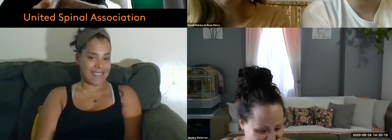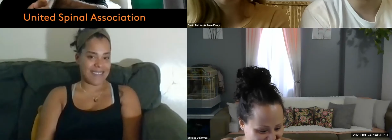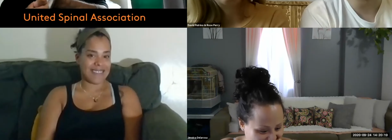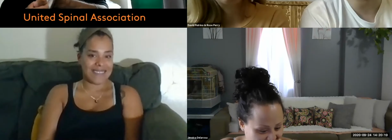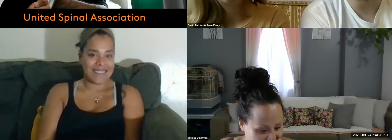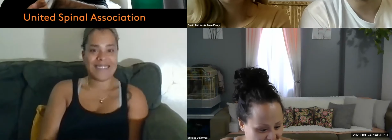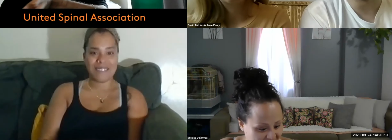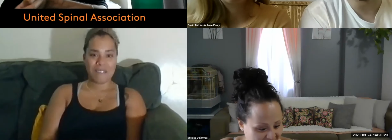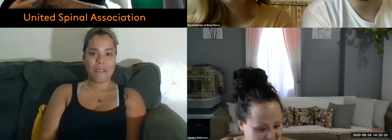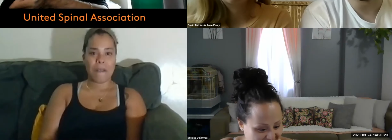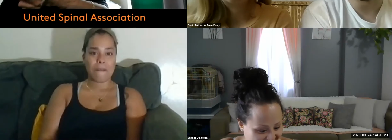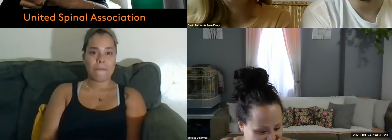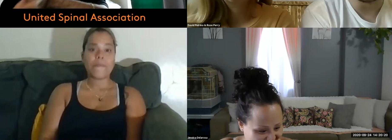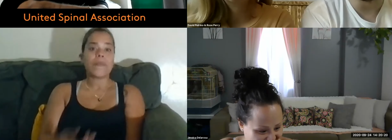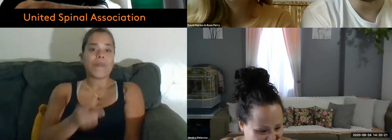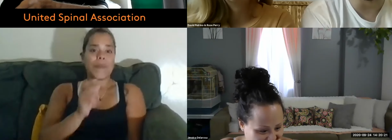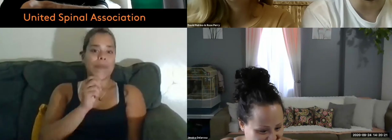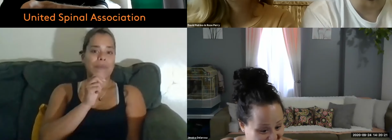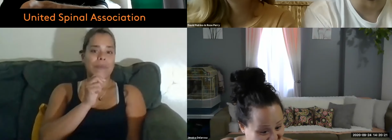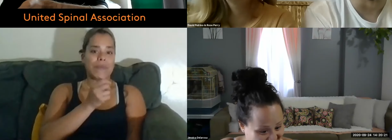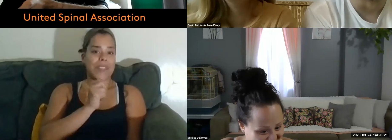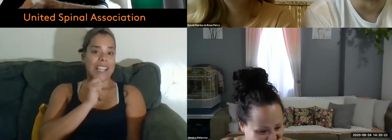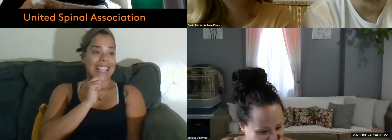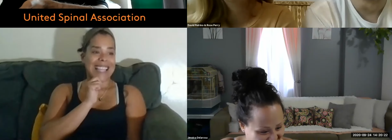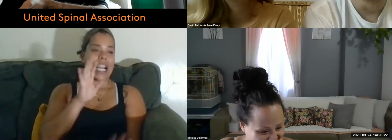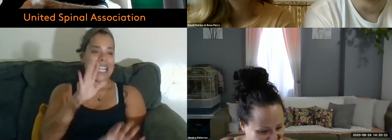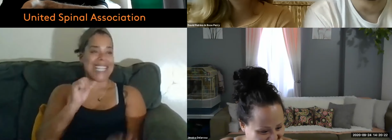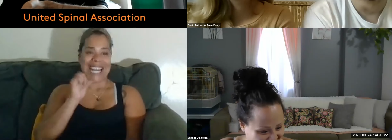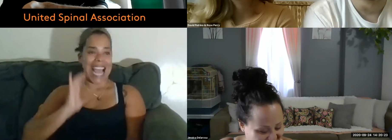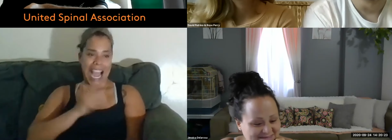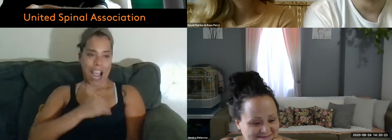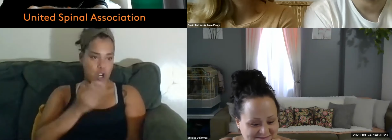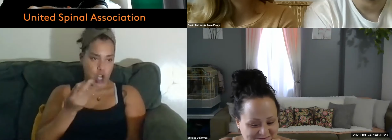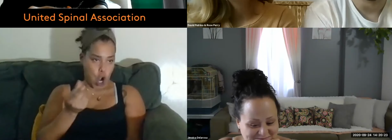But they're not our dogs. They're someone else's. They go back home once you finish talking.